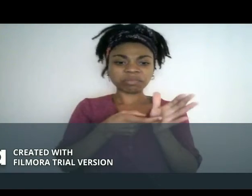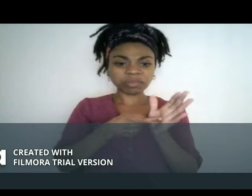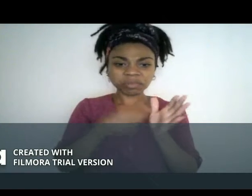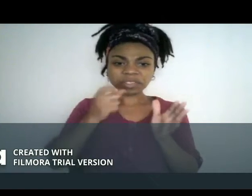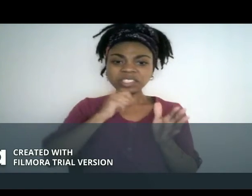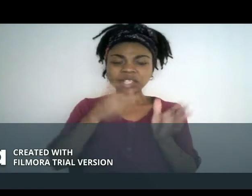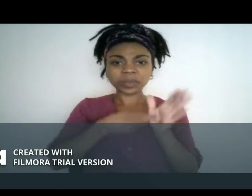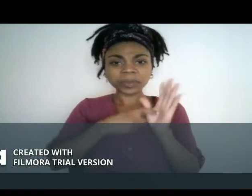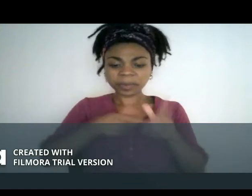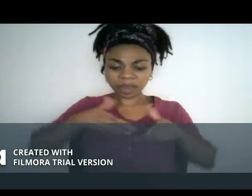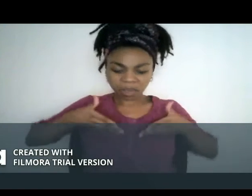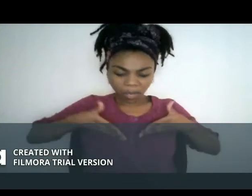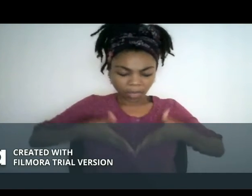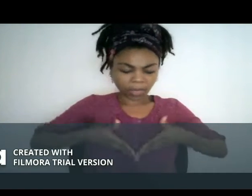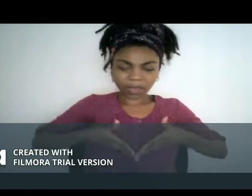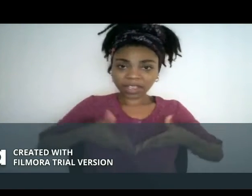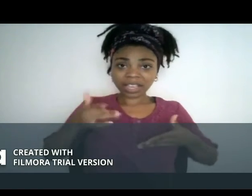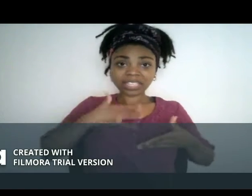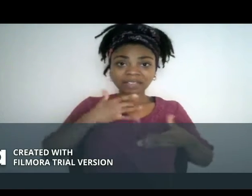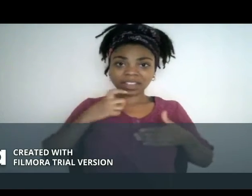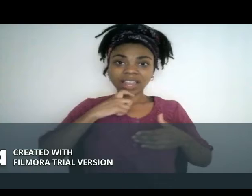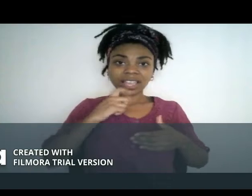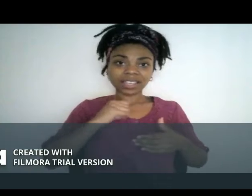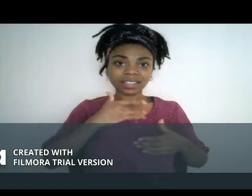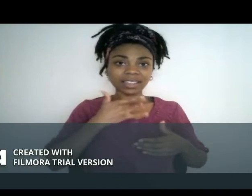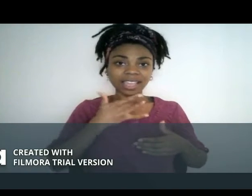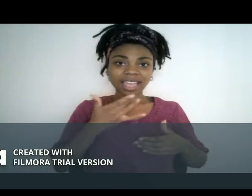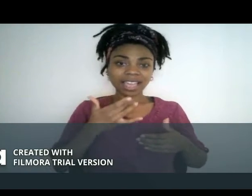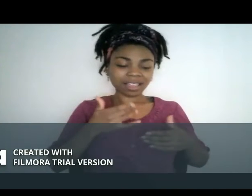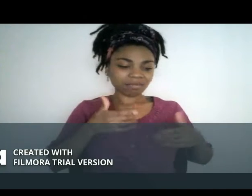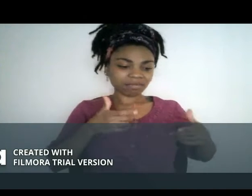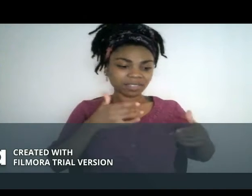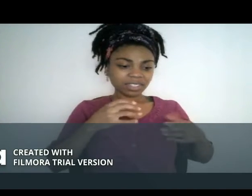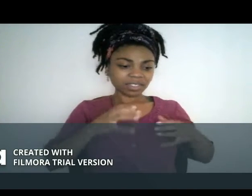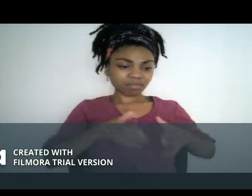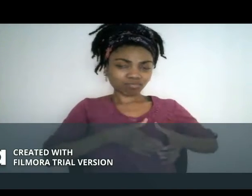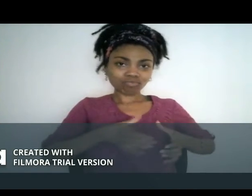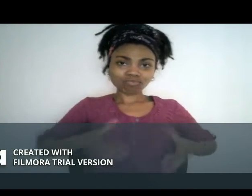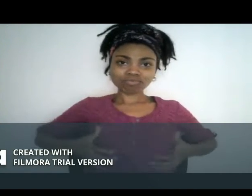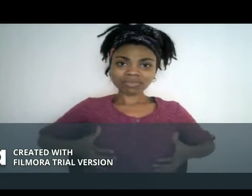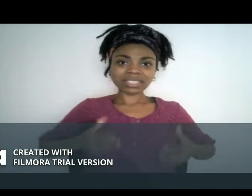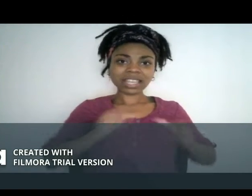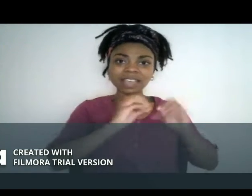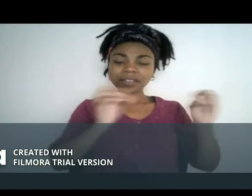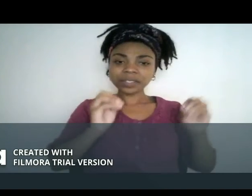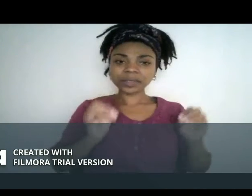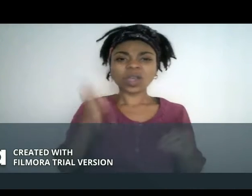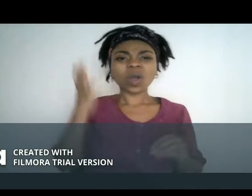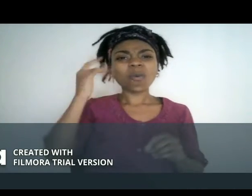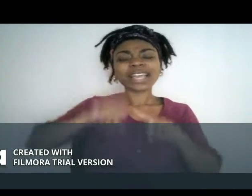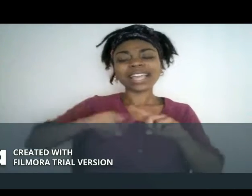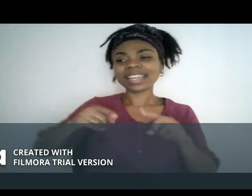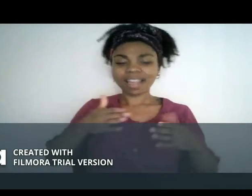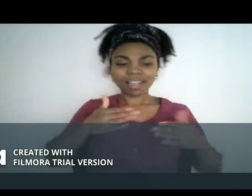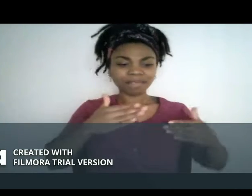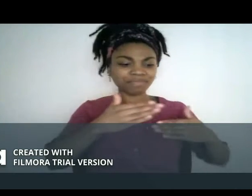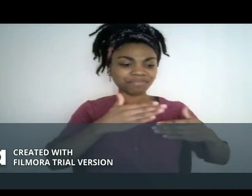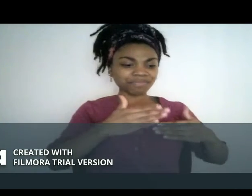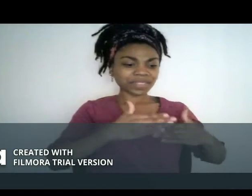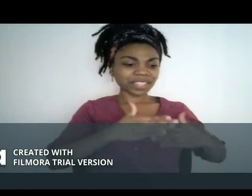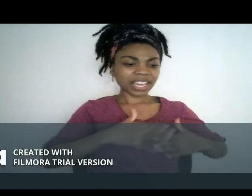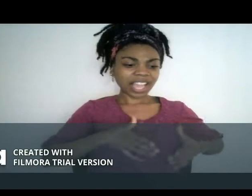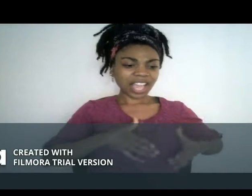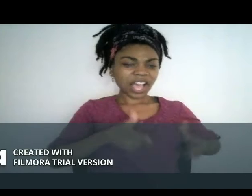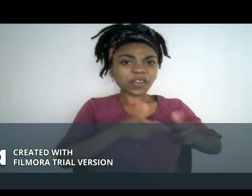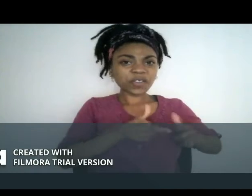don't think they have any. I'm telling you that it don't matter, that you are beautiful. Why can't a flatter chest be beautiful, or big chest